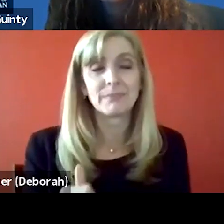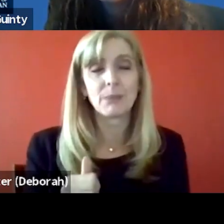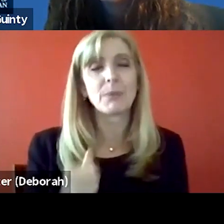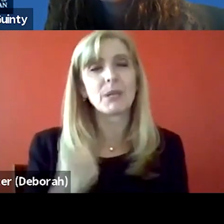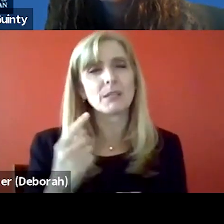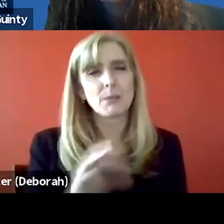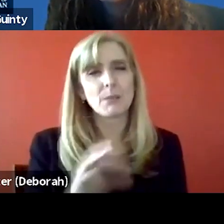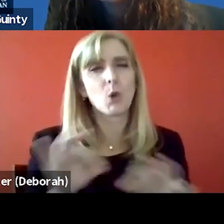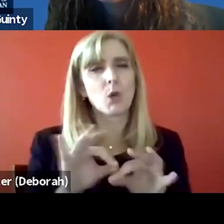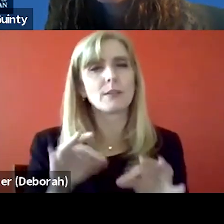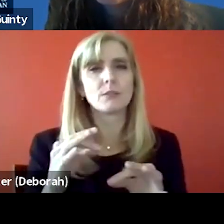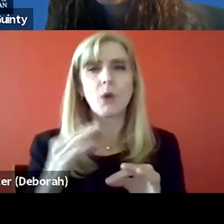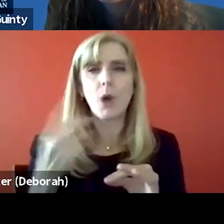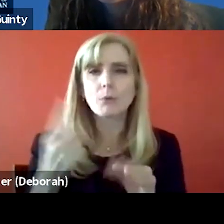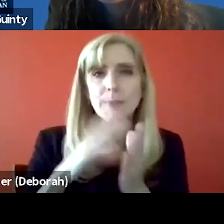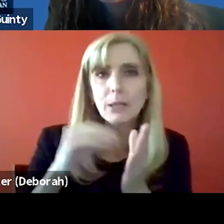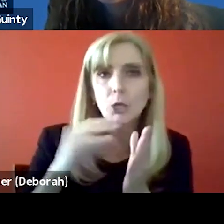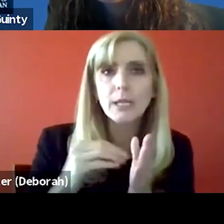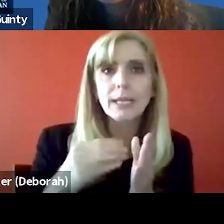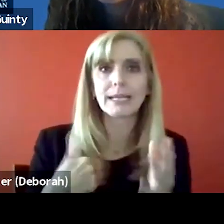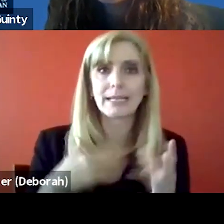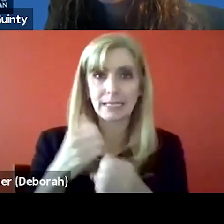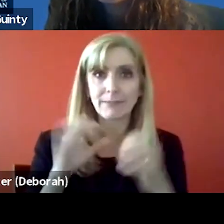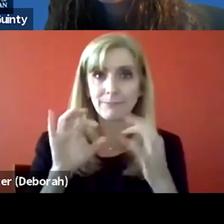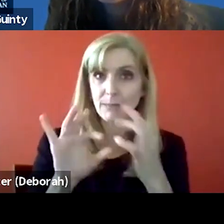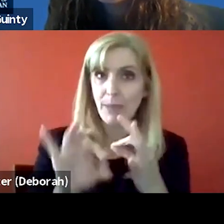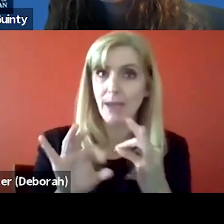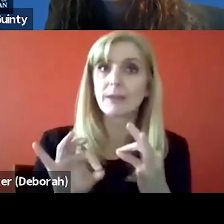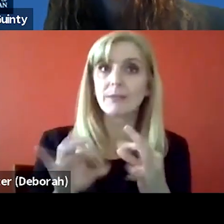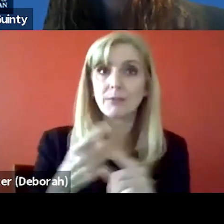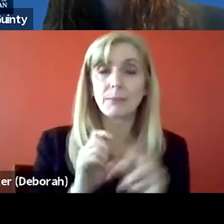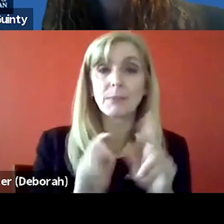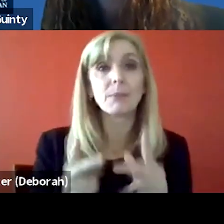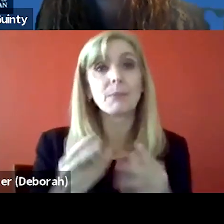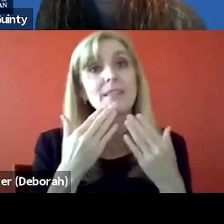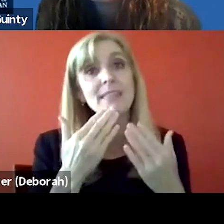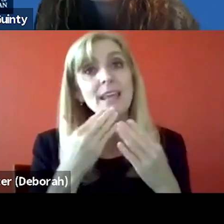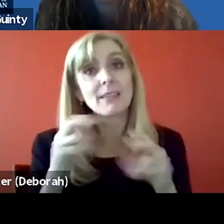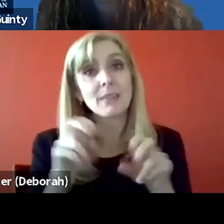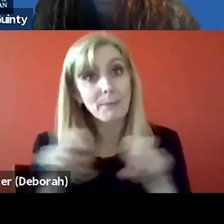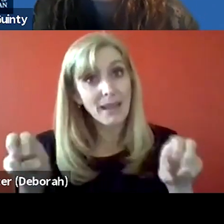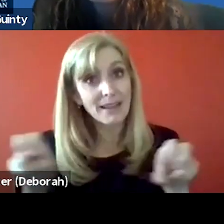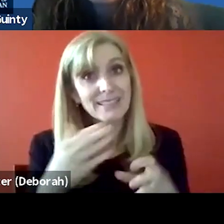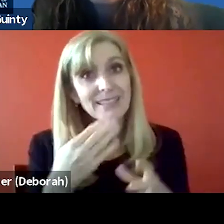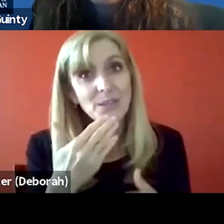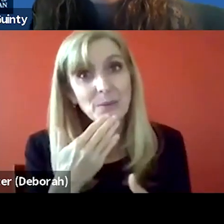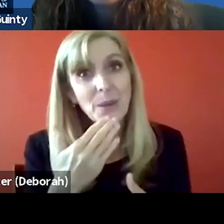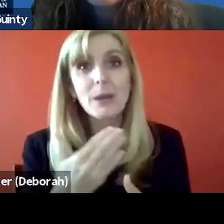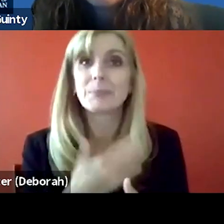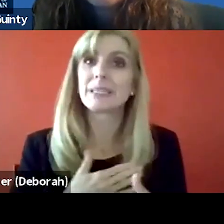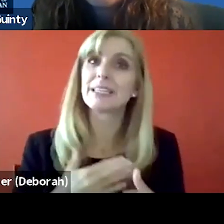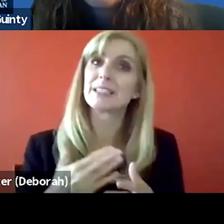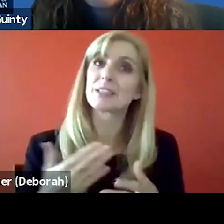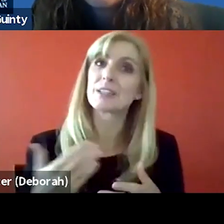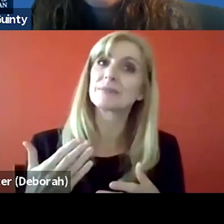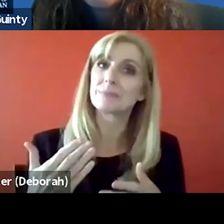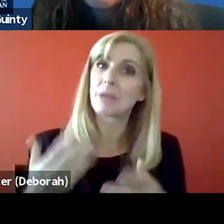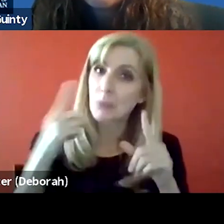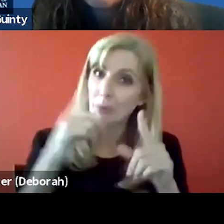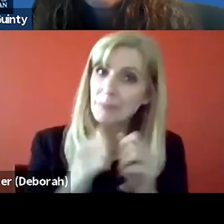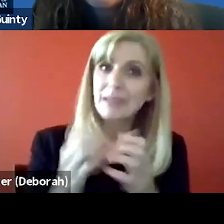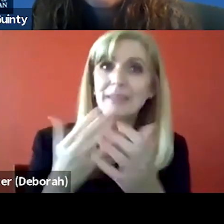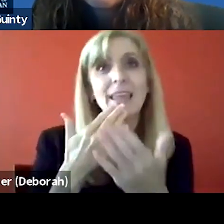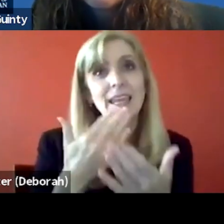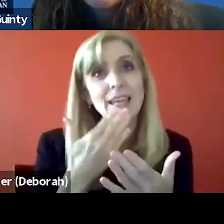getting that feedback from folks. So I'll close out by again thanking our panelists. I want please join me in thanking them again for their time and sharing